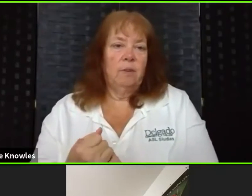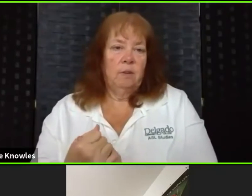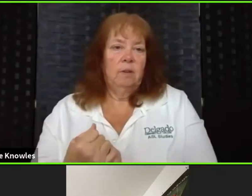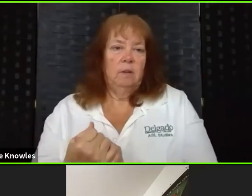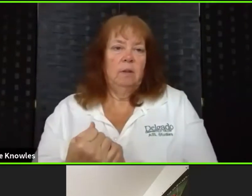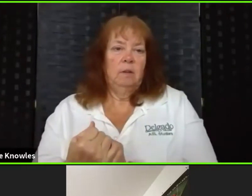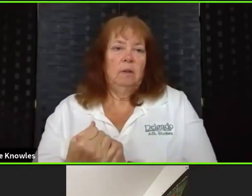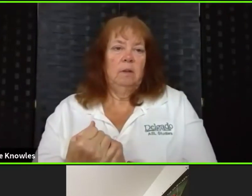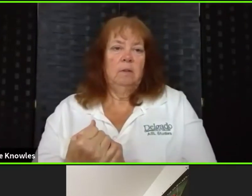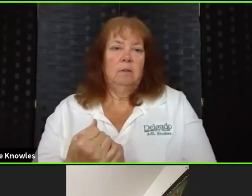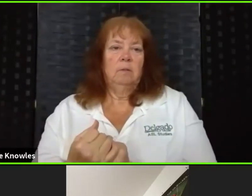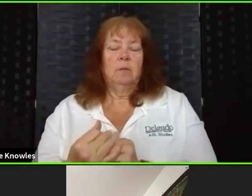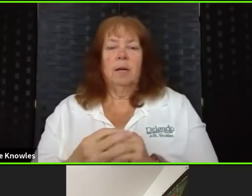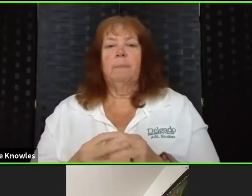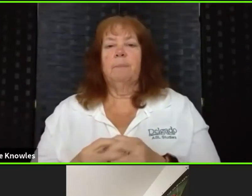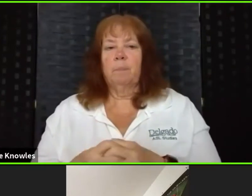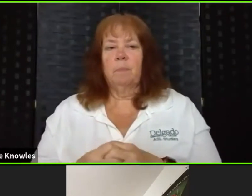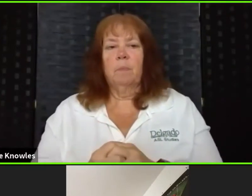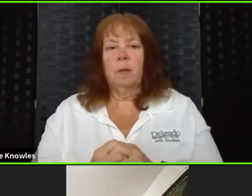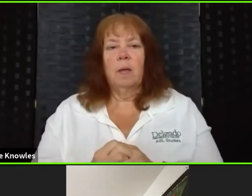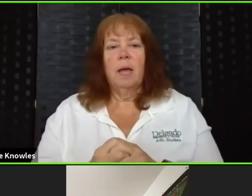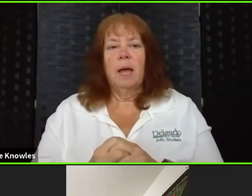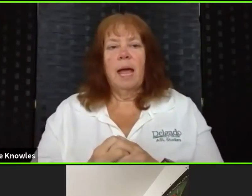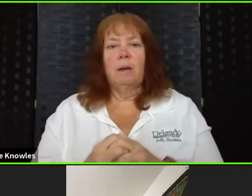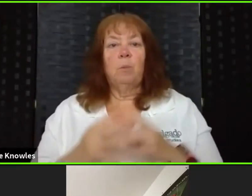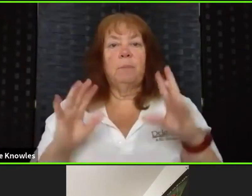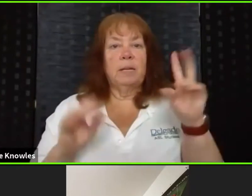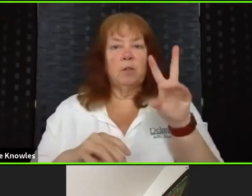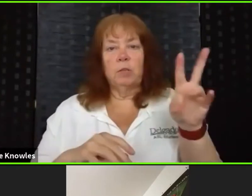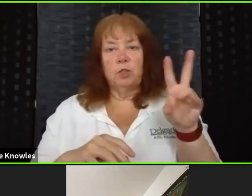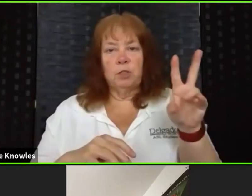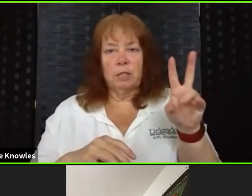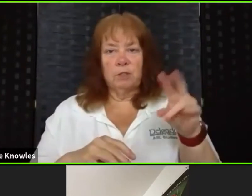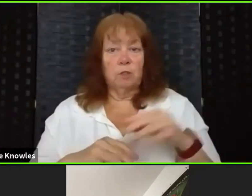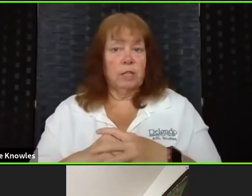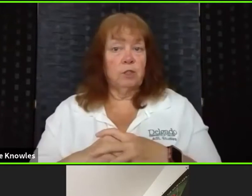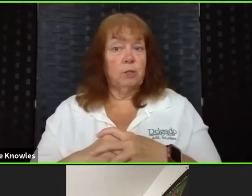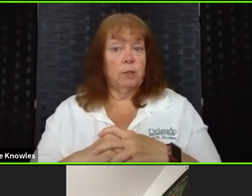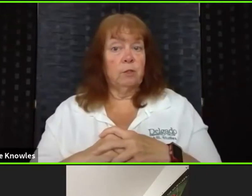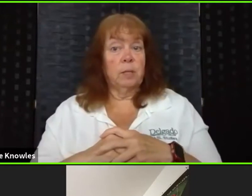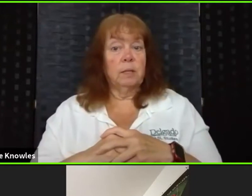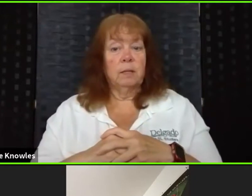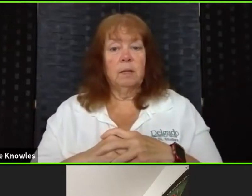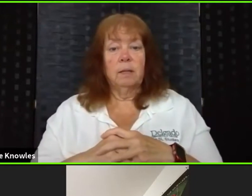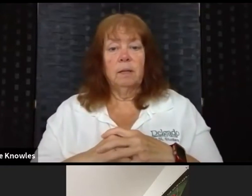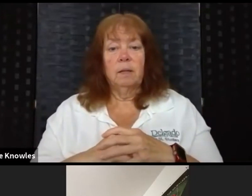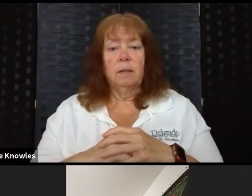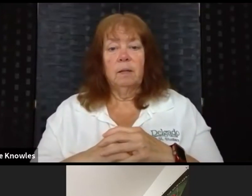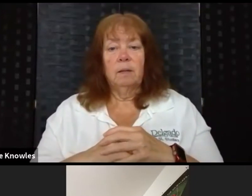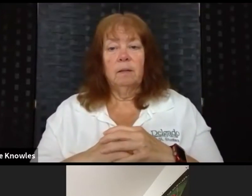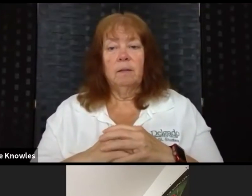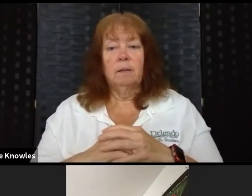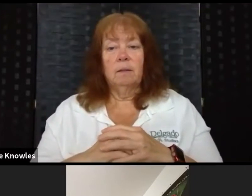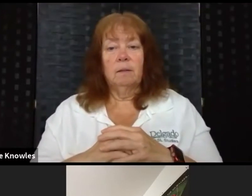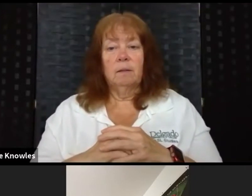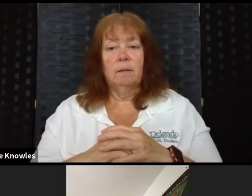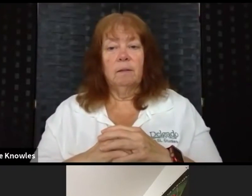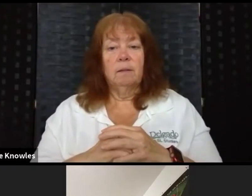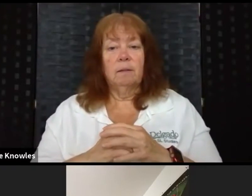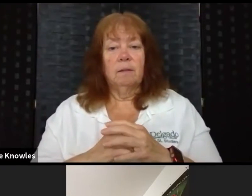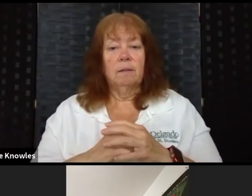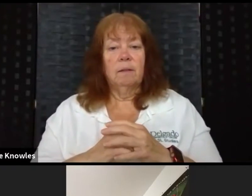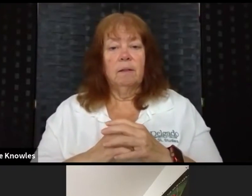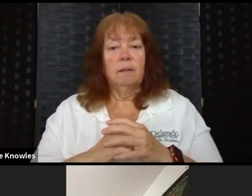6:45. All right, okay. But it's only Tuesdays and Thursdays, 2 days a week. Yeah, that's